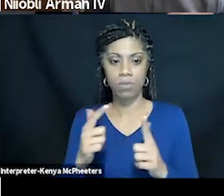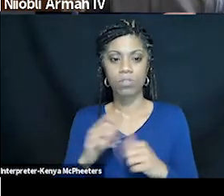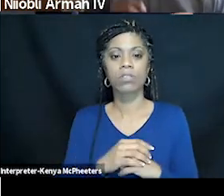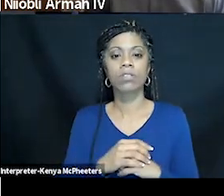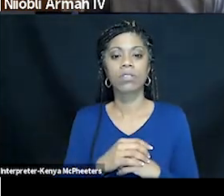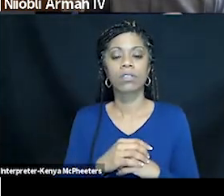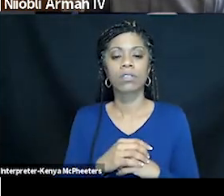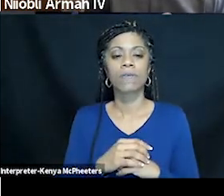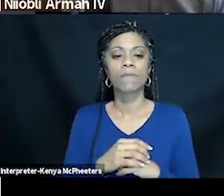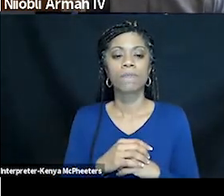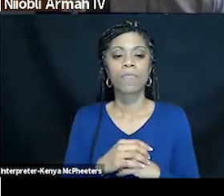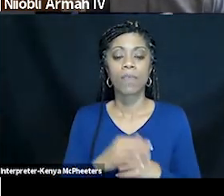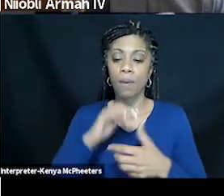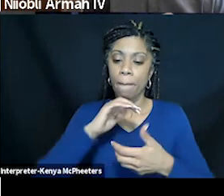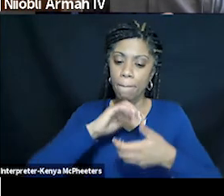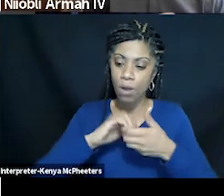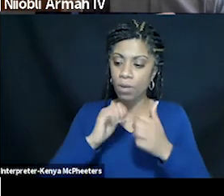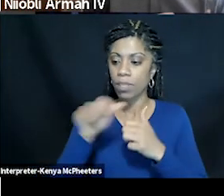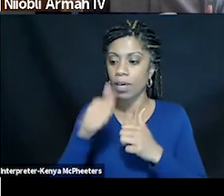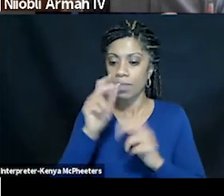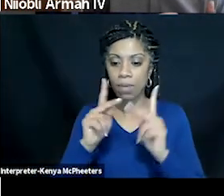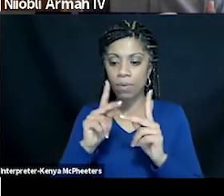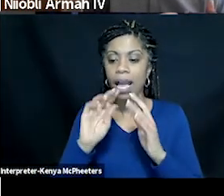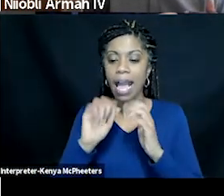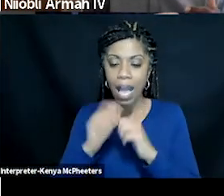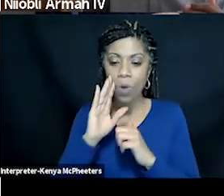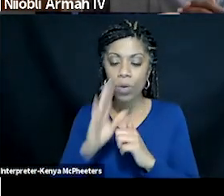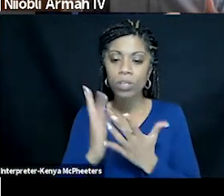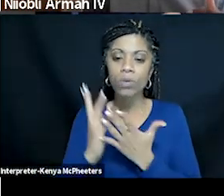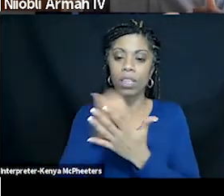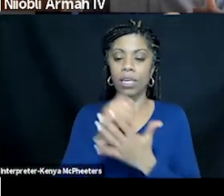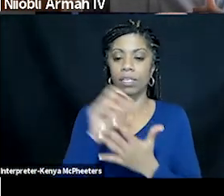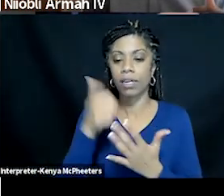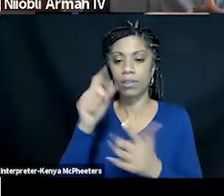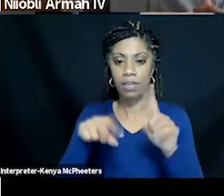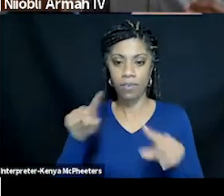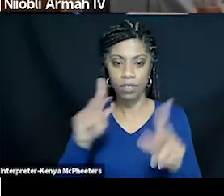then prioritize the knowledge and lived experience. Like there is a